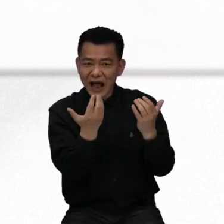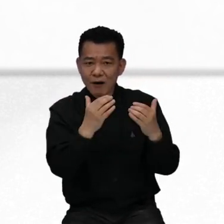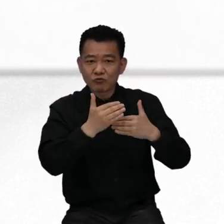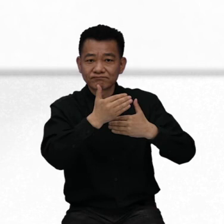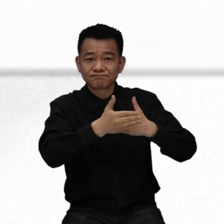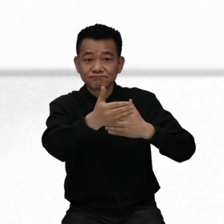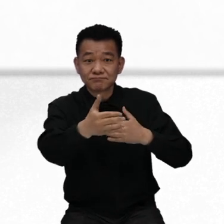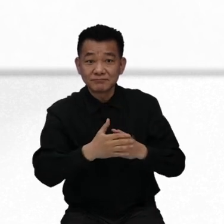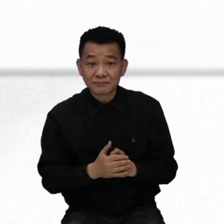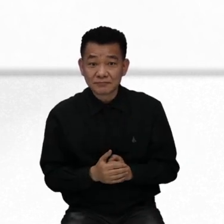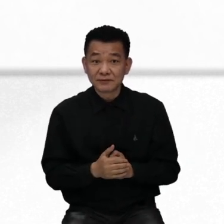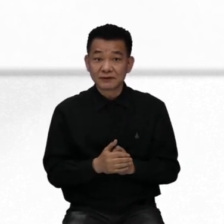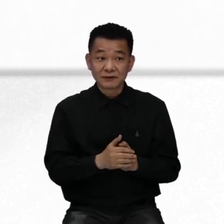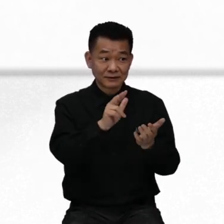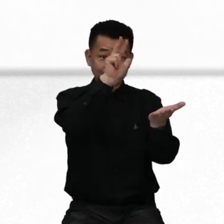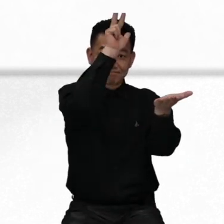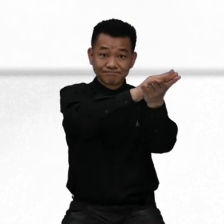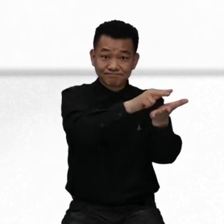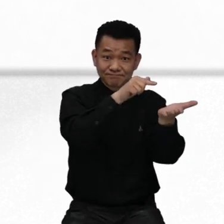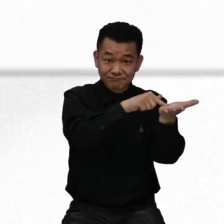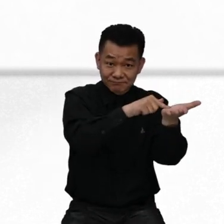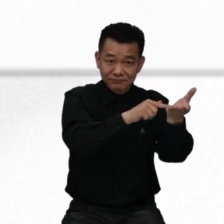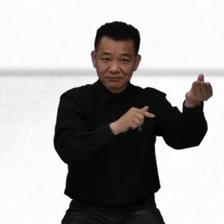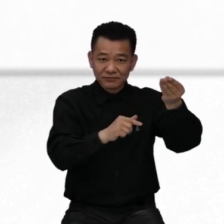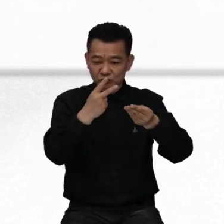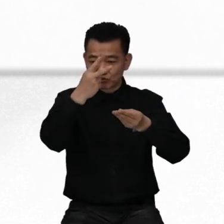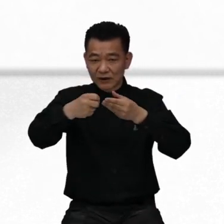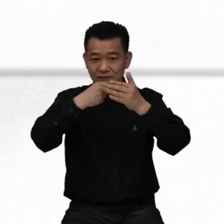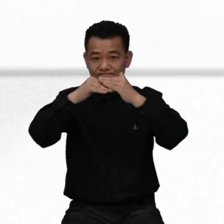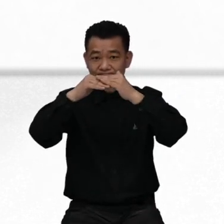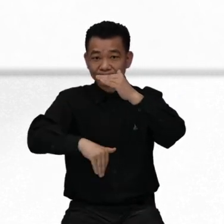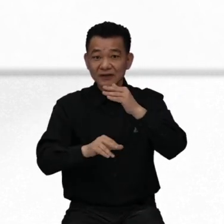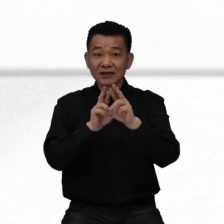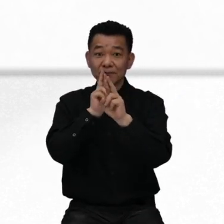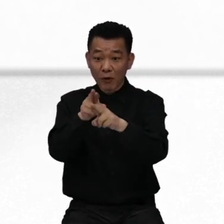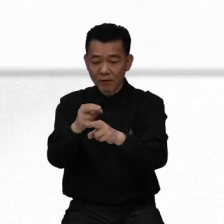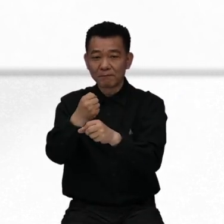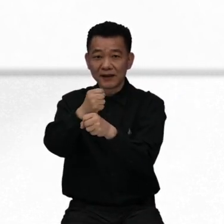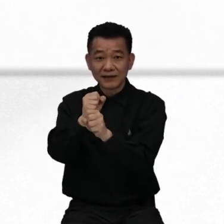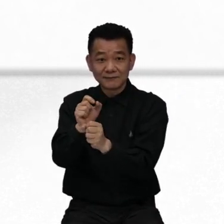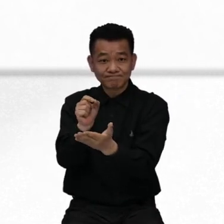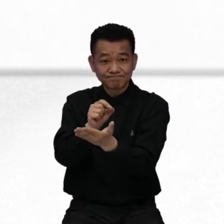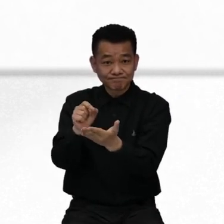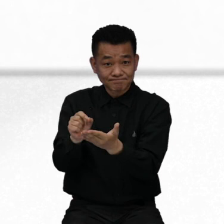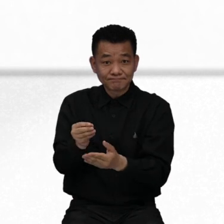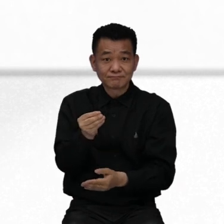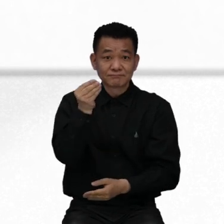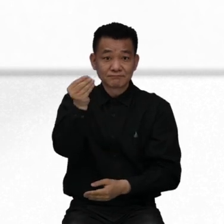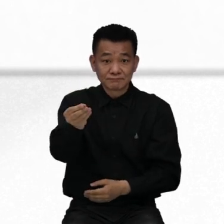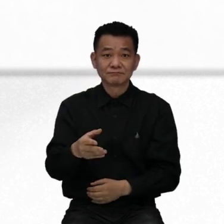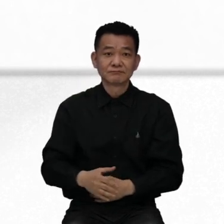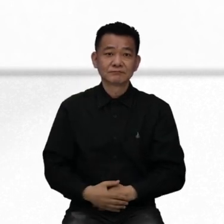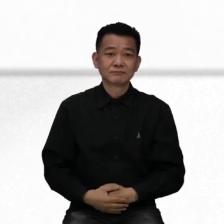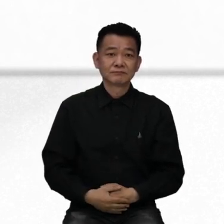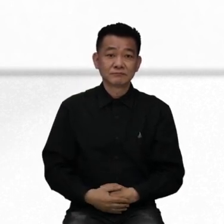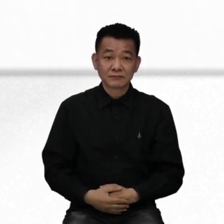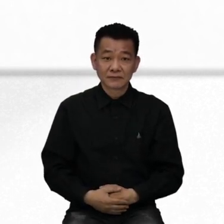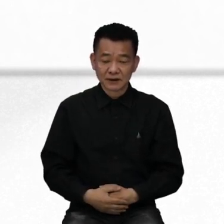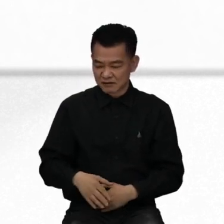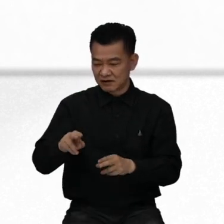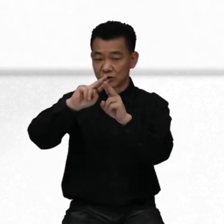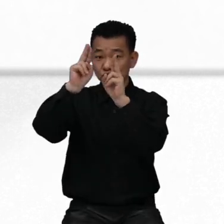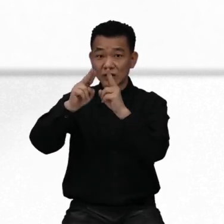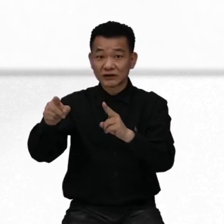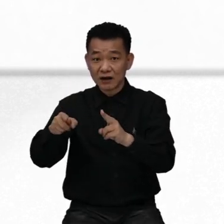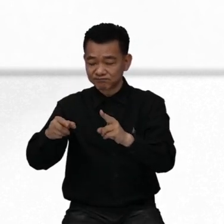of the United Nations a comprehensive report on measures taken to give effect to its obligations under the present